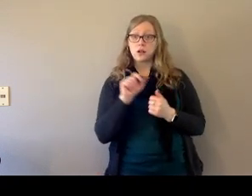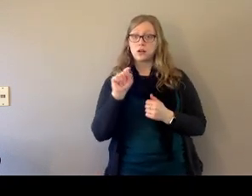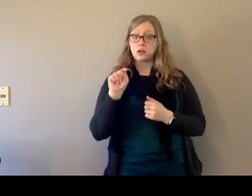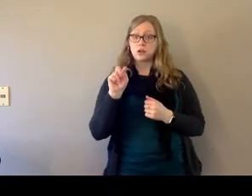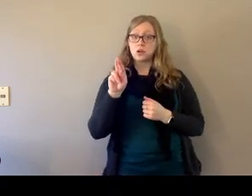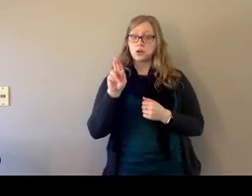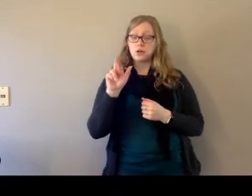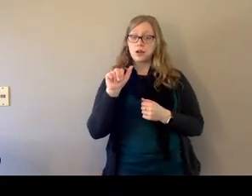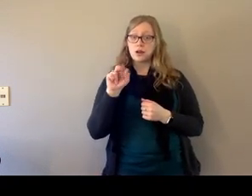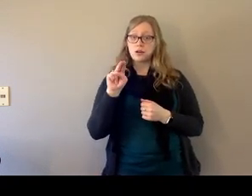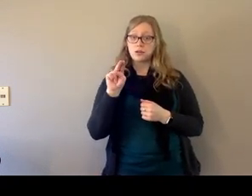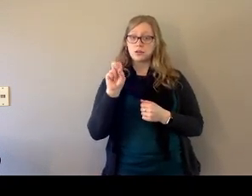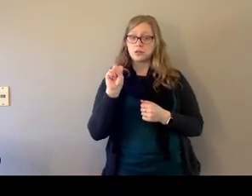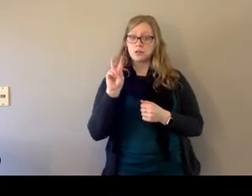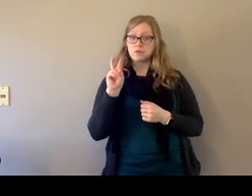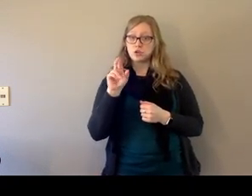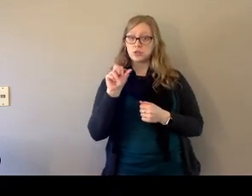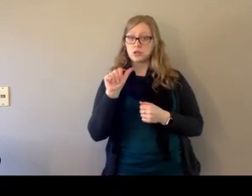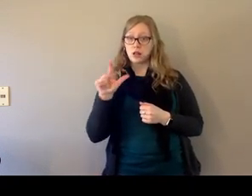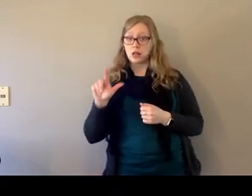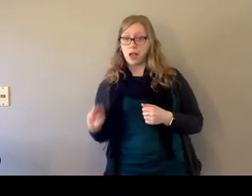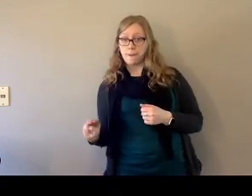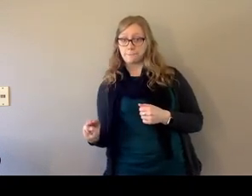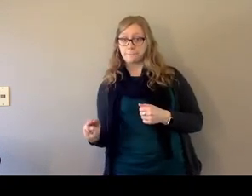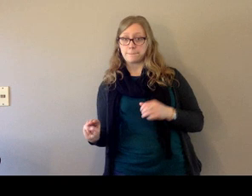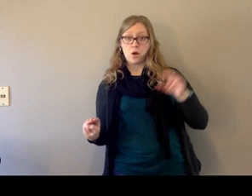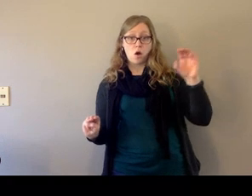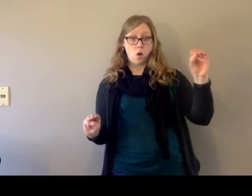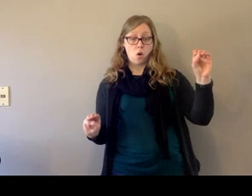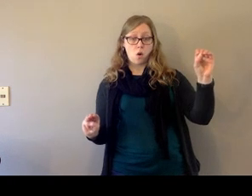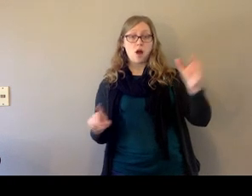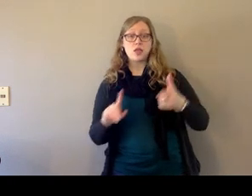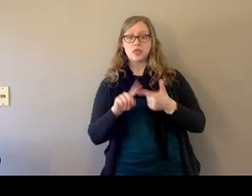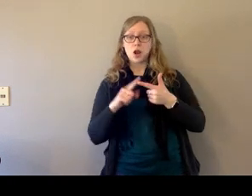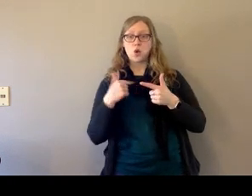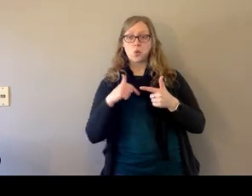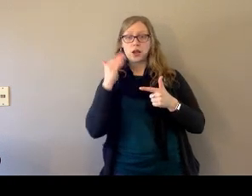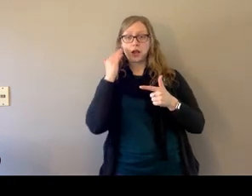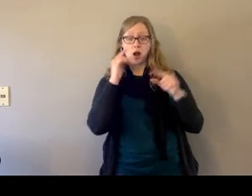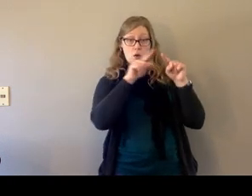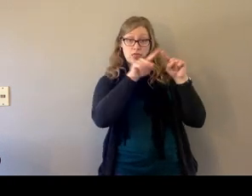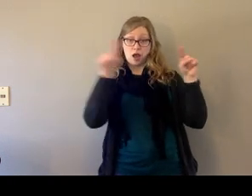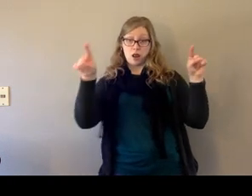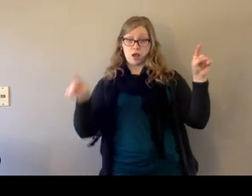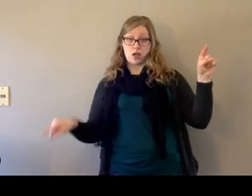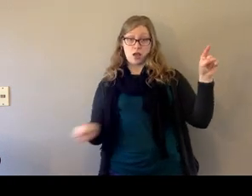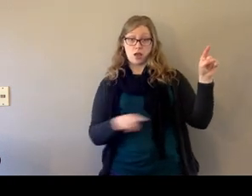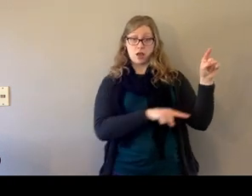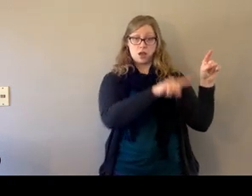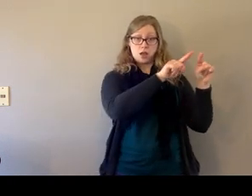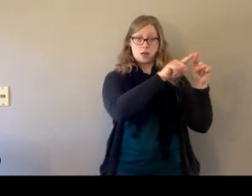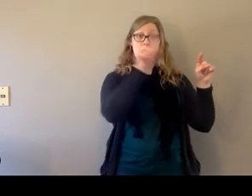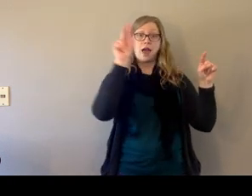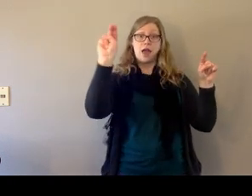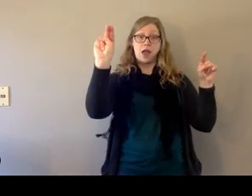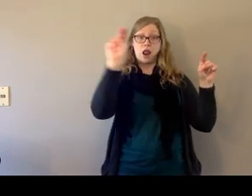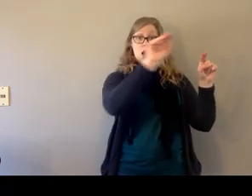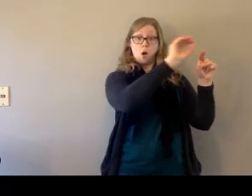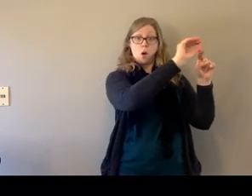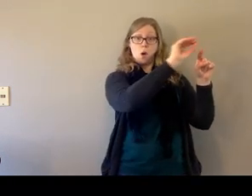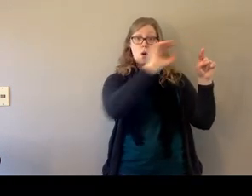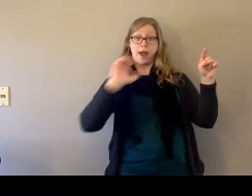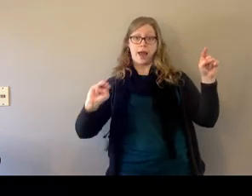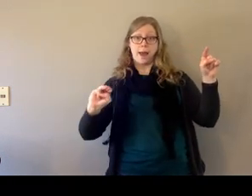we know that this angle right here, NOM, is going to be congruent to PMO. So we're going to mark that